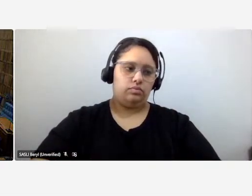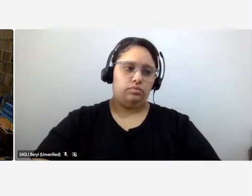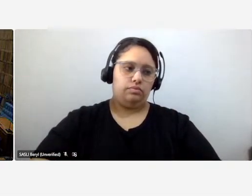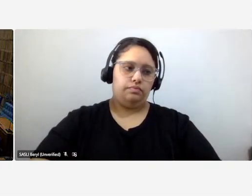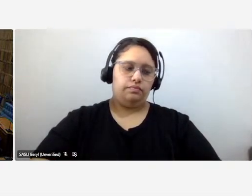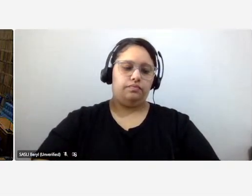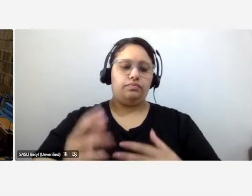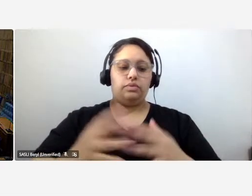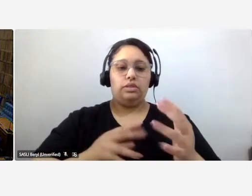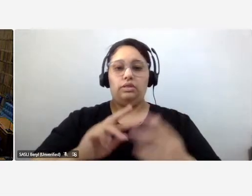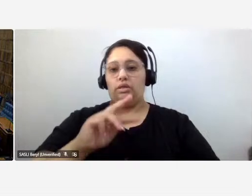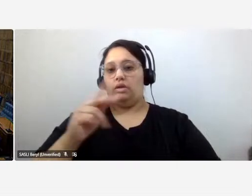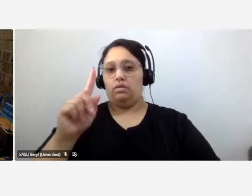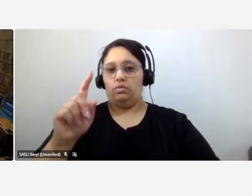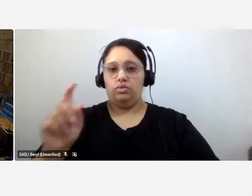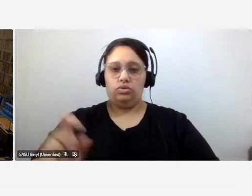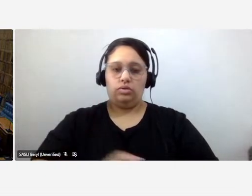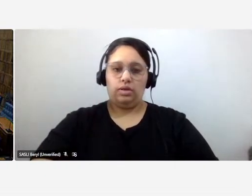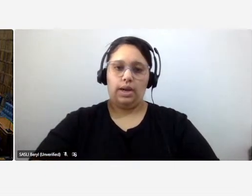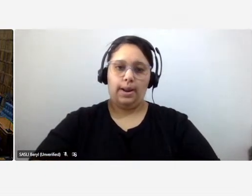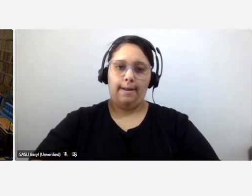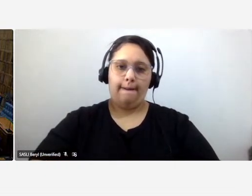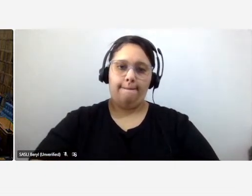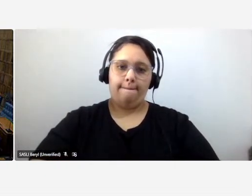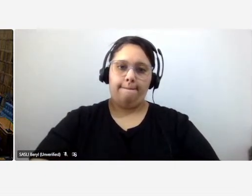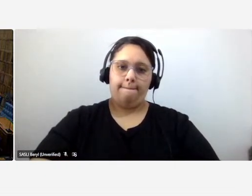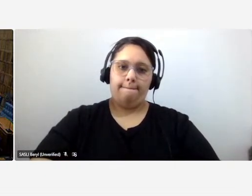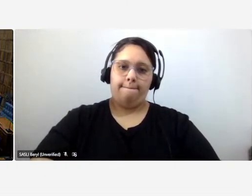other questions?